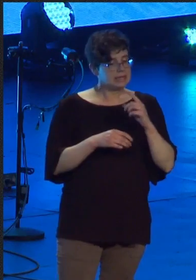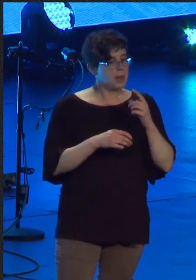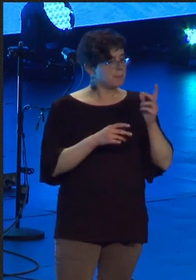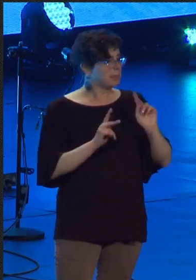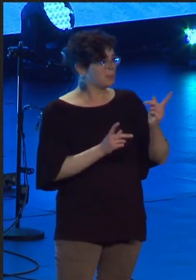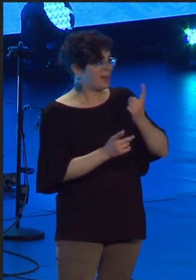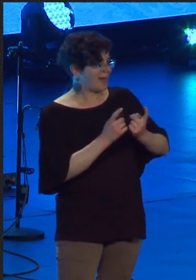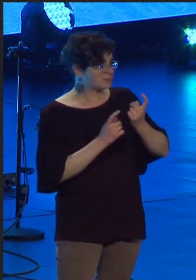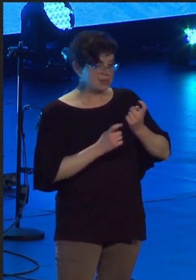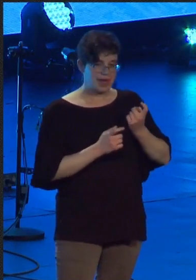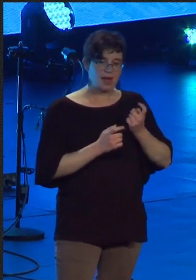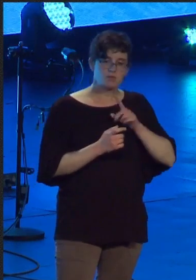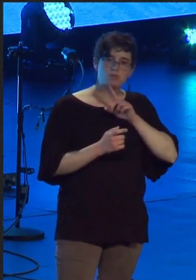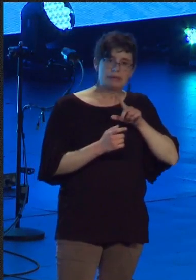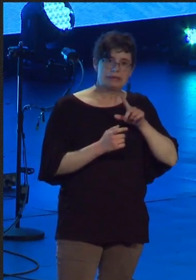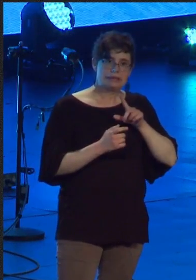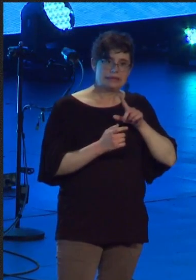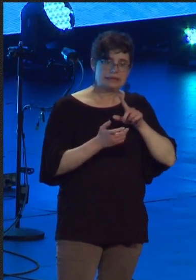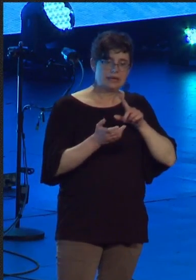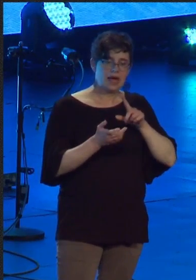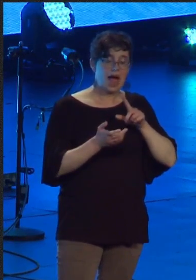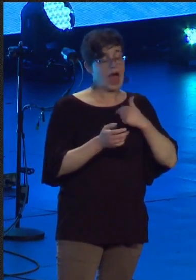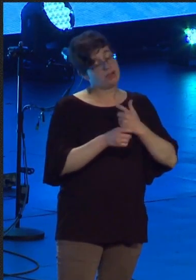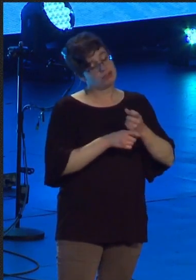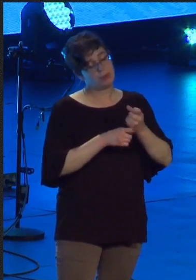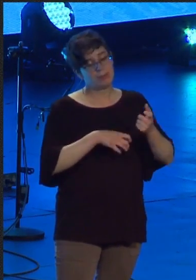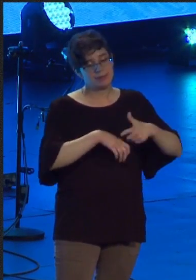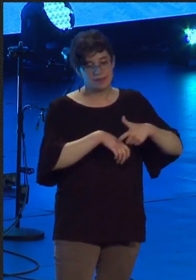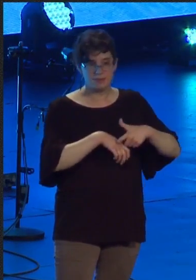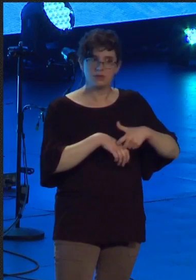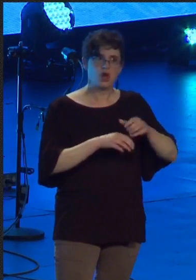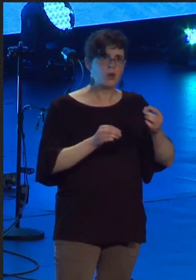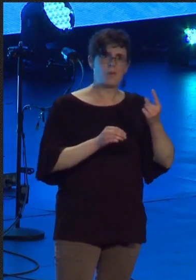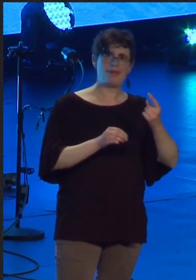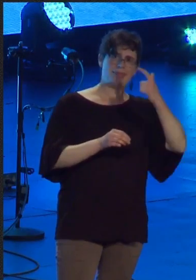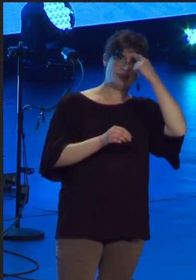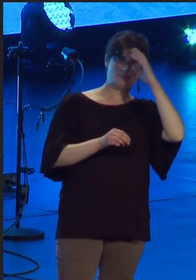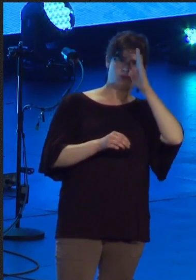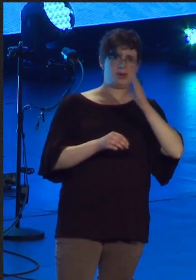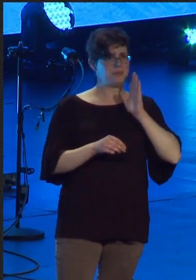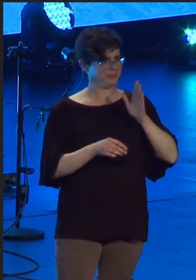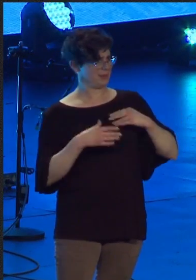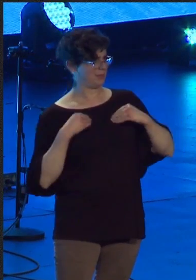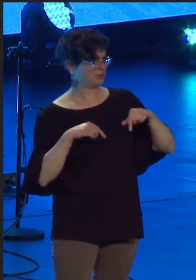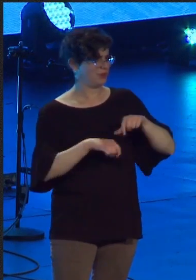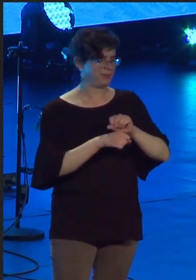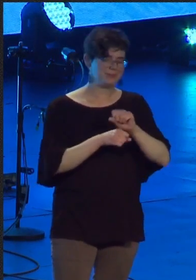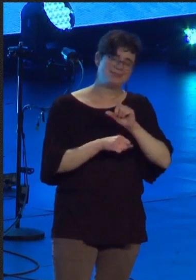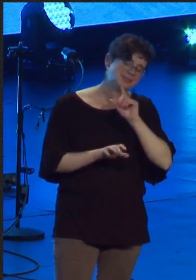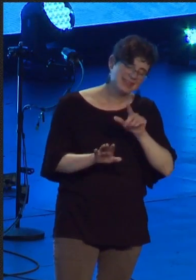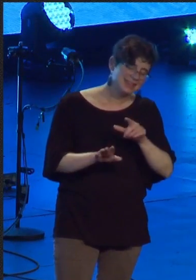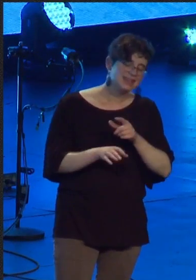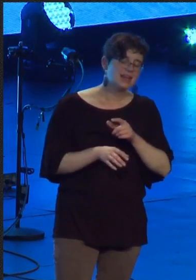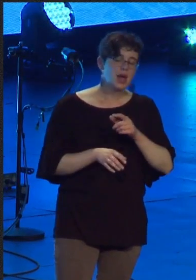that, and certainly that's kind of the talk around there. And I would joke that no one in their right mind would accept this, but I had